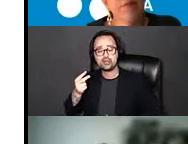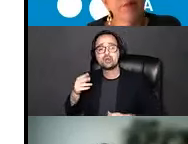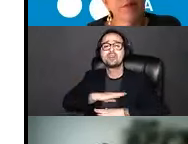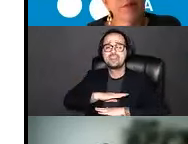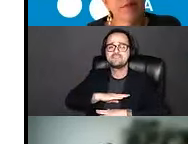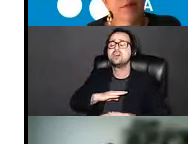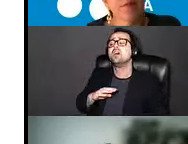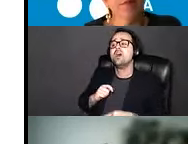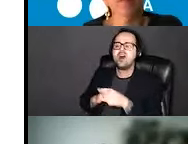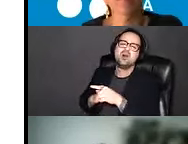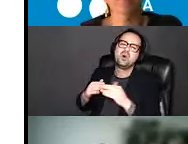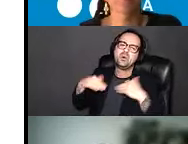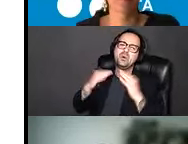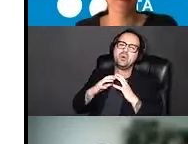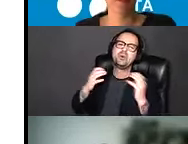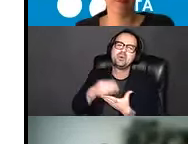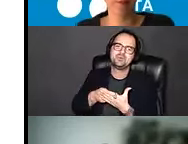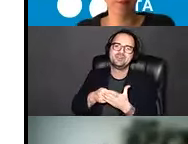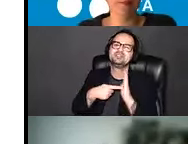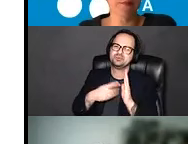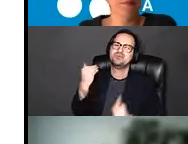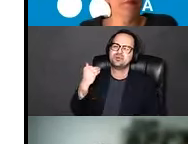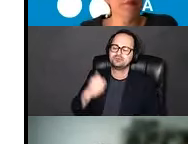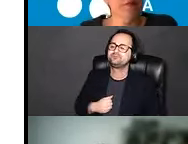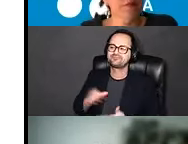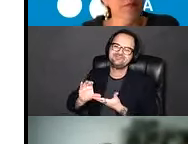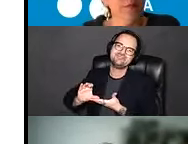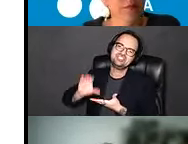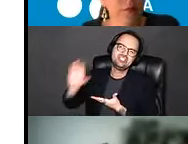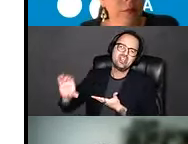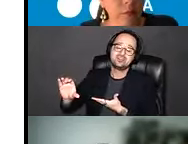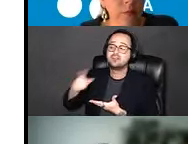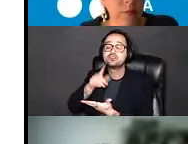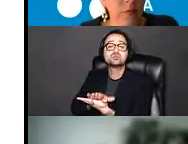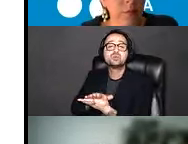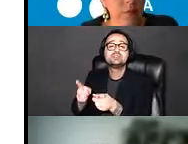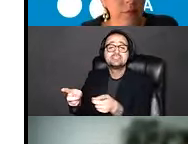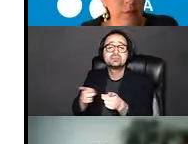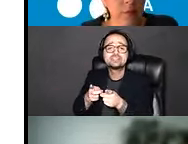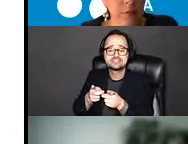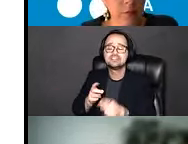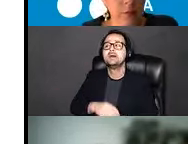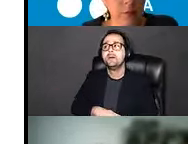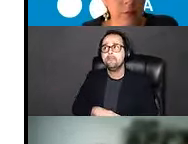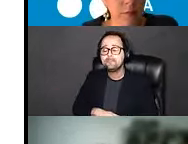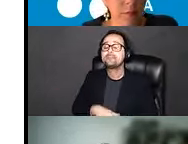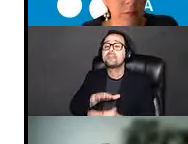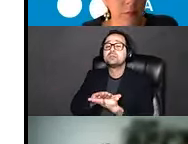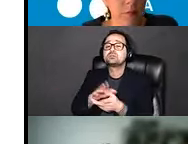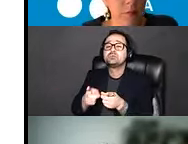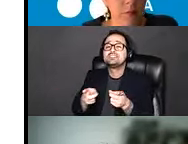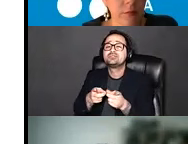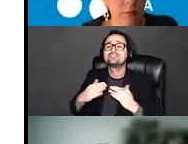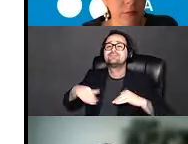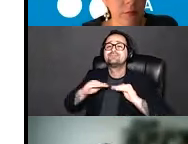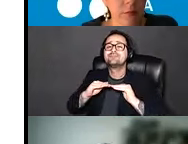a bit of money. I showed you the figure earlier, went to school districts. The school districts and their guidance,